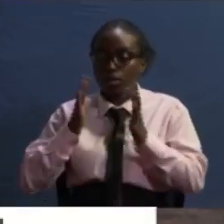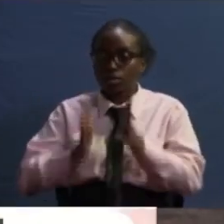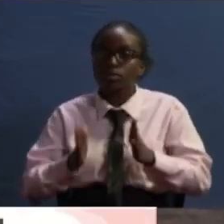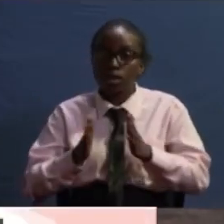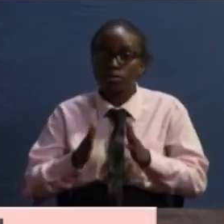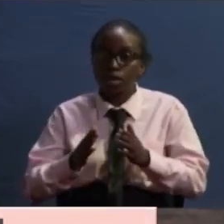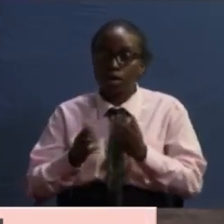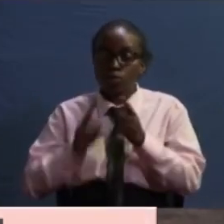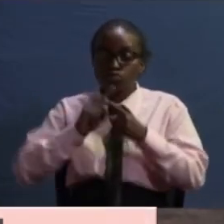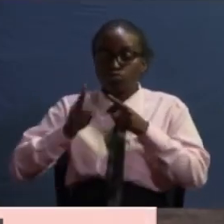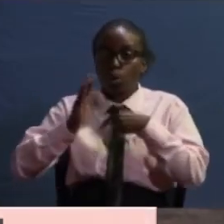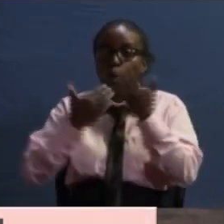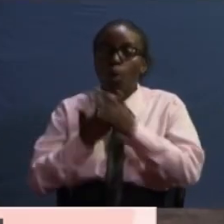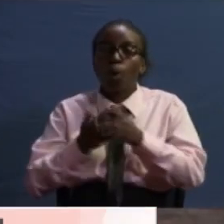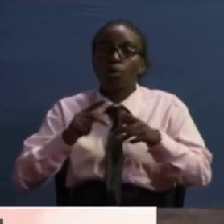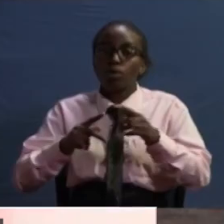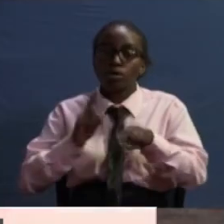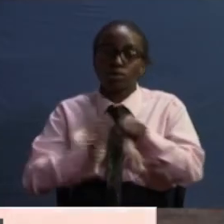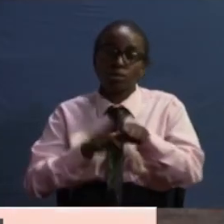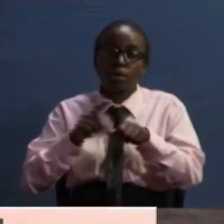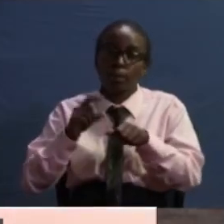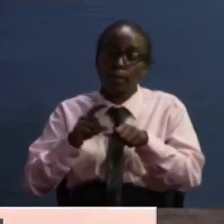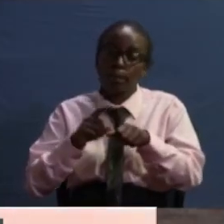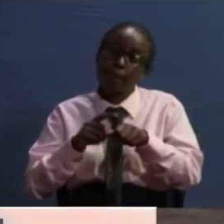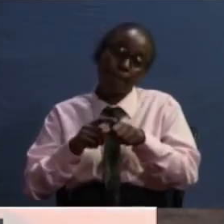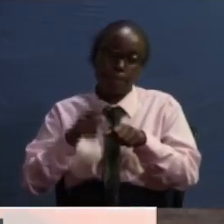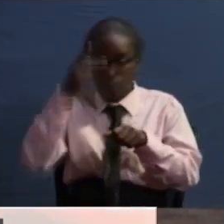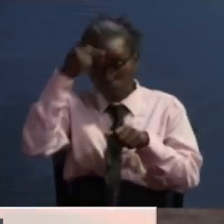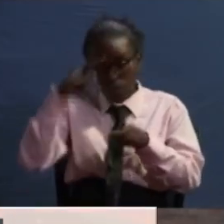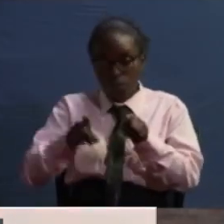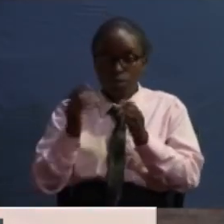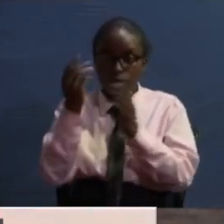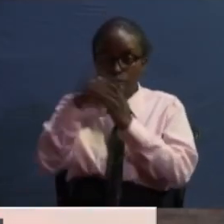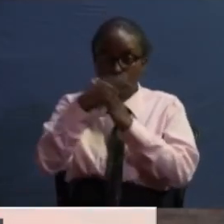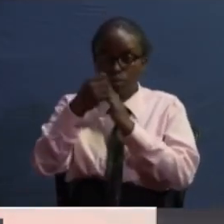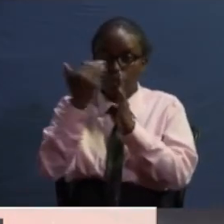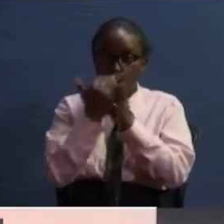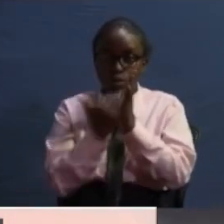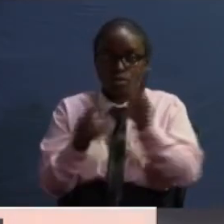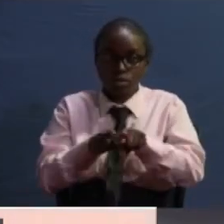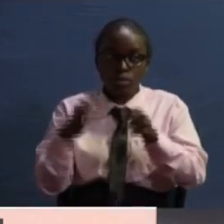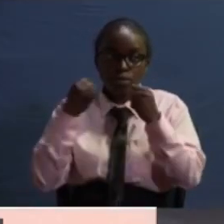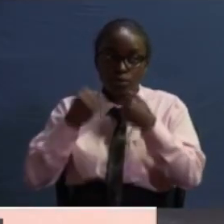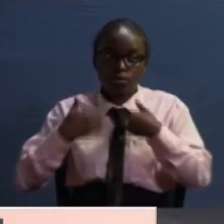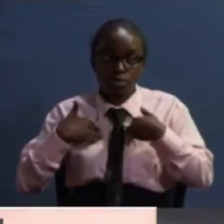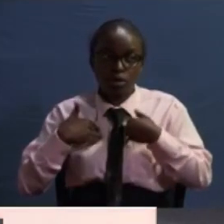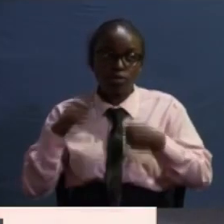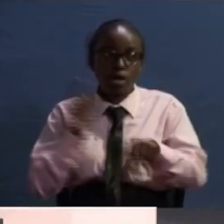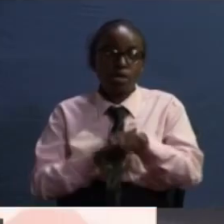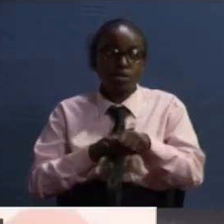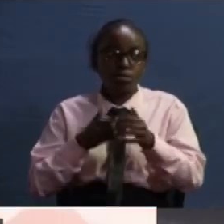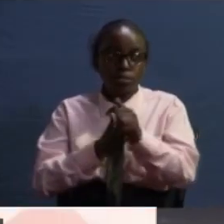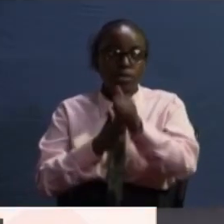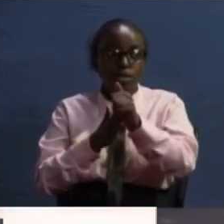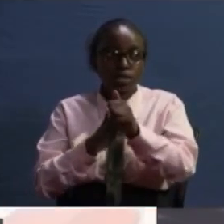policies, programs, interventions and advocacy efforts. Hivyo kiongozi wa KU